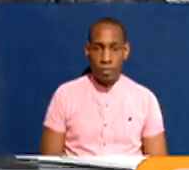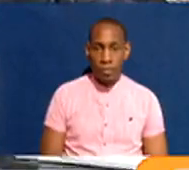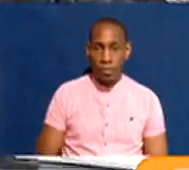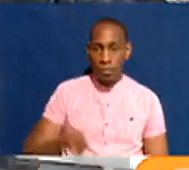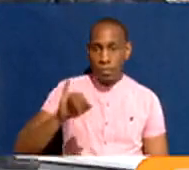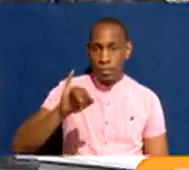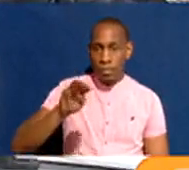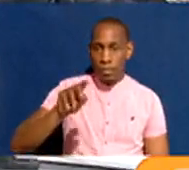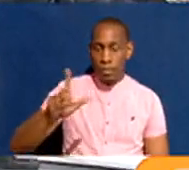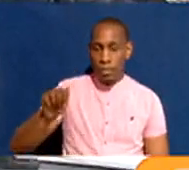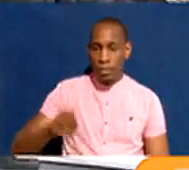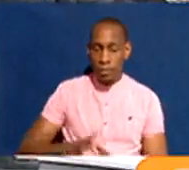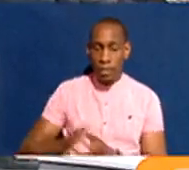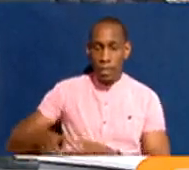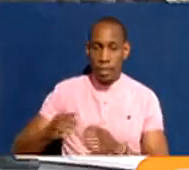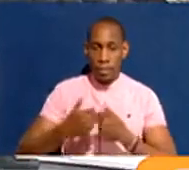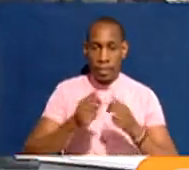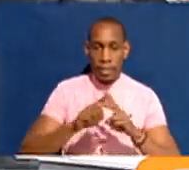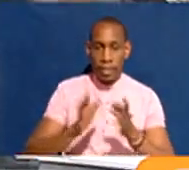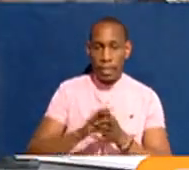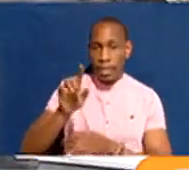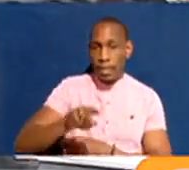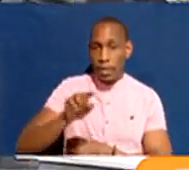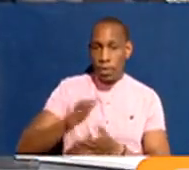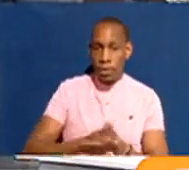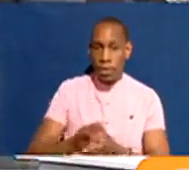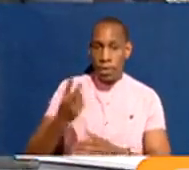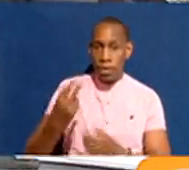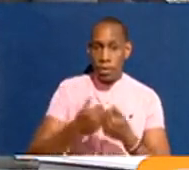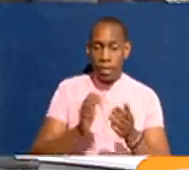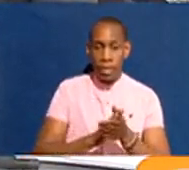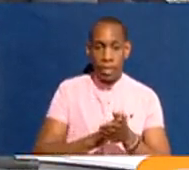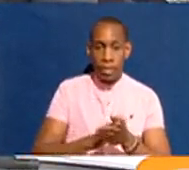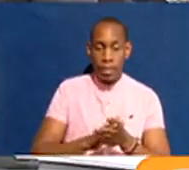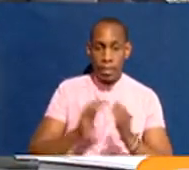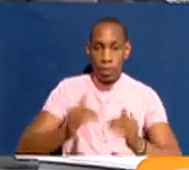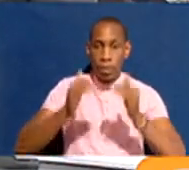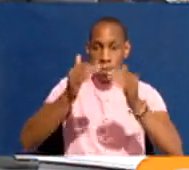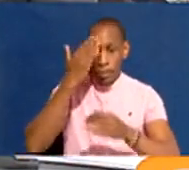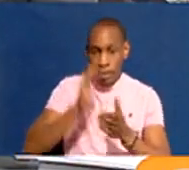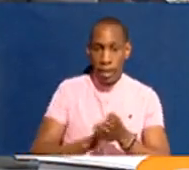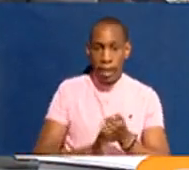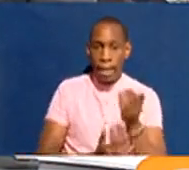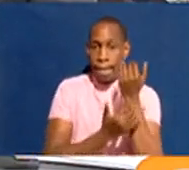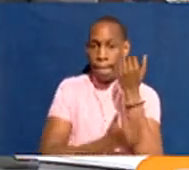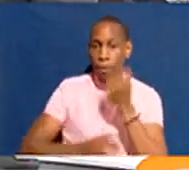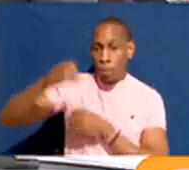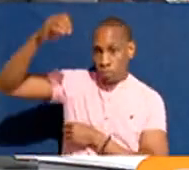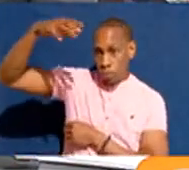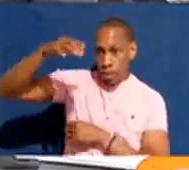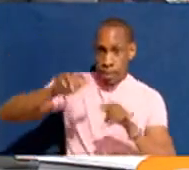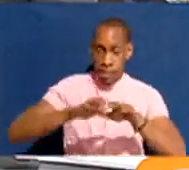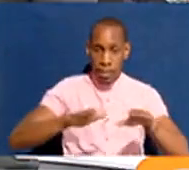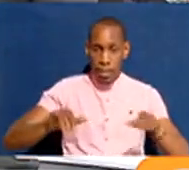Impala floodlit rugby tournament got off to a false start as two games were called off due to poor lighting at the venue, the